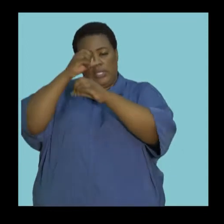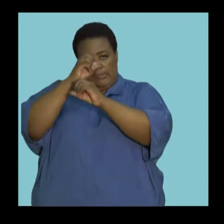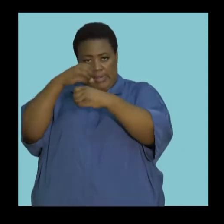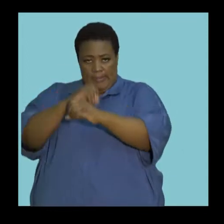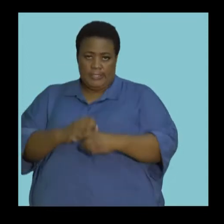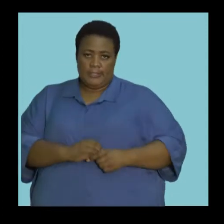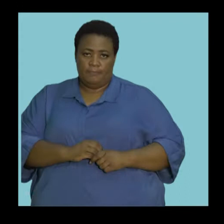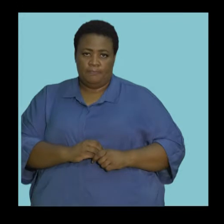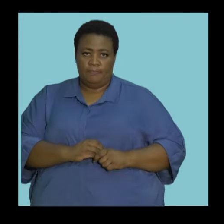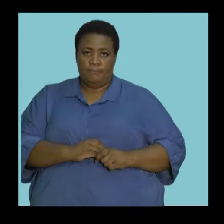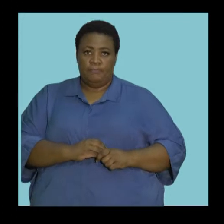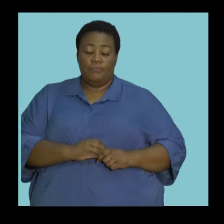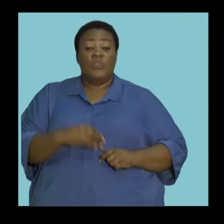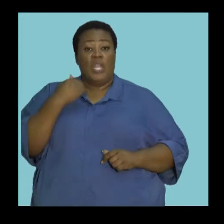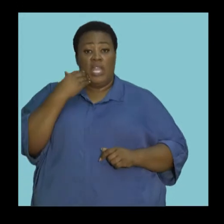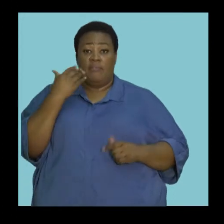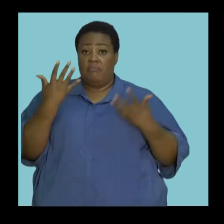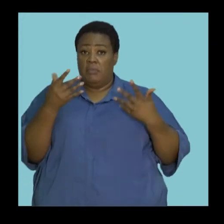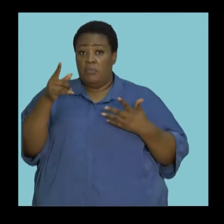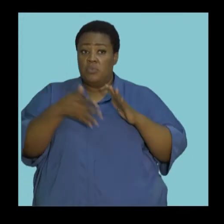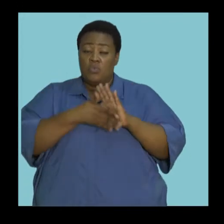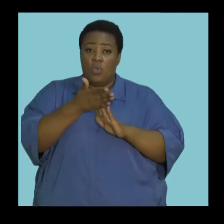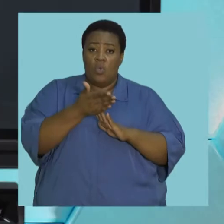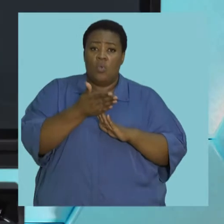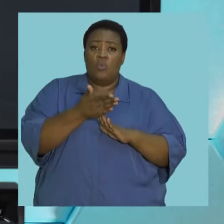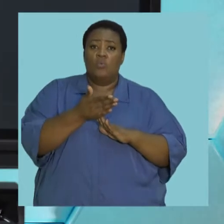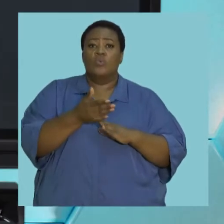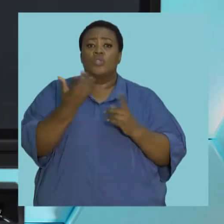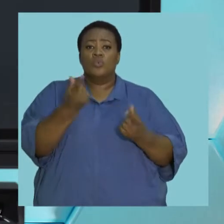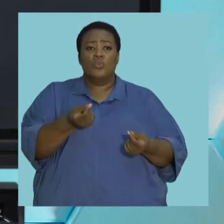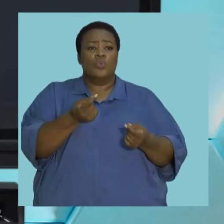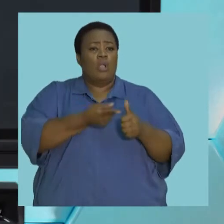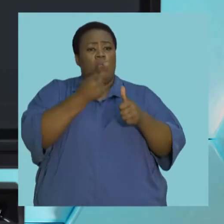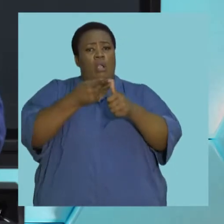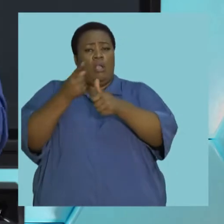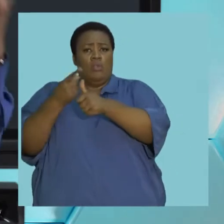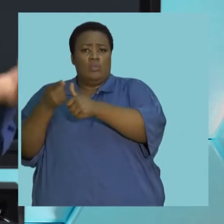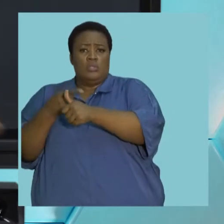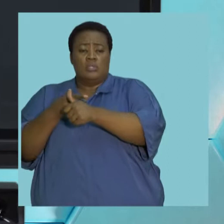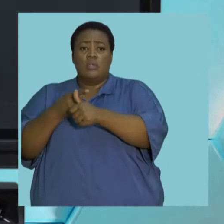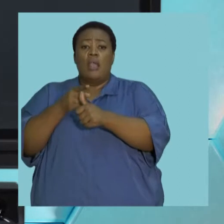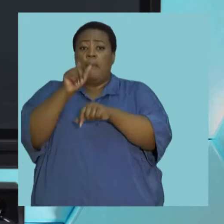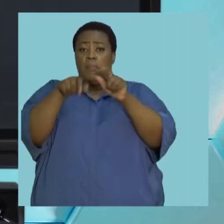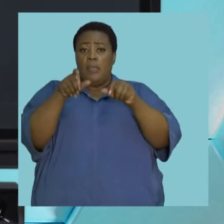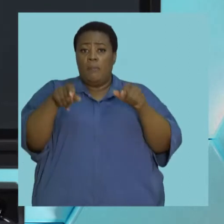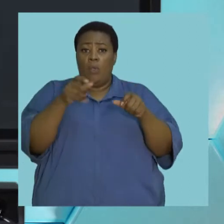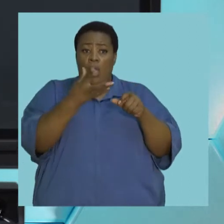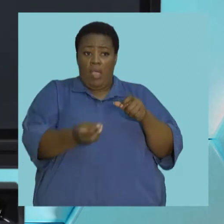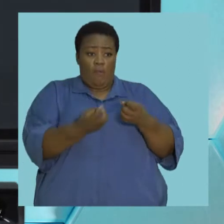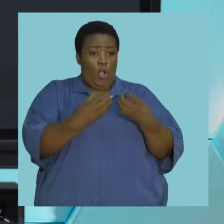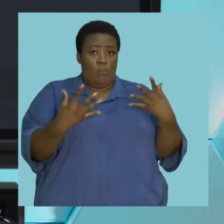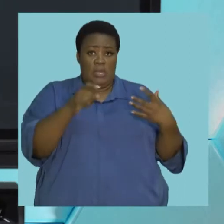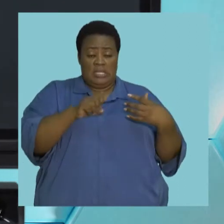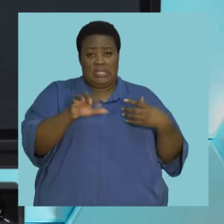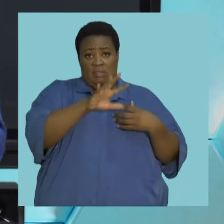experiments. So if you were to go around and if you were to do a census, which is counting the number of people in a